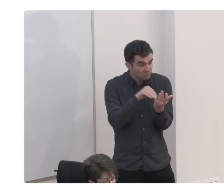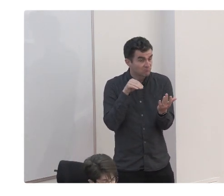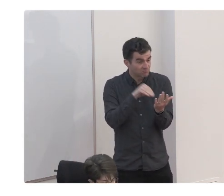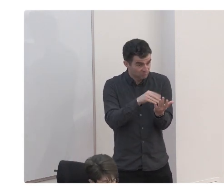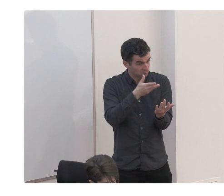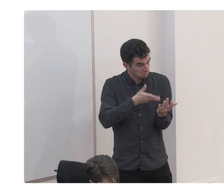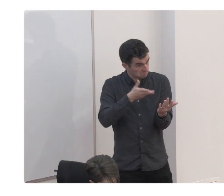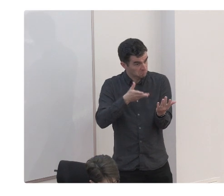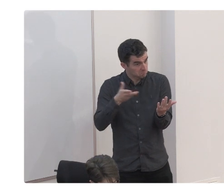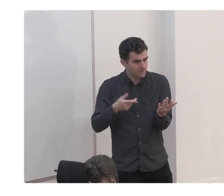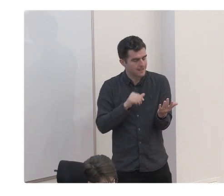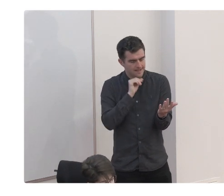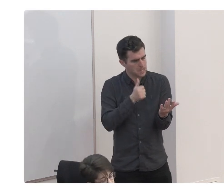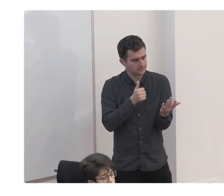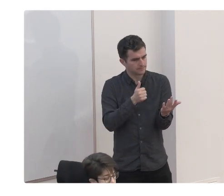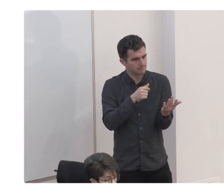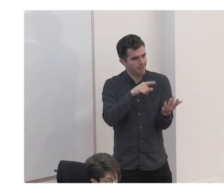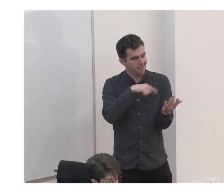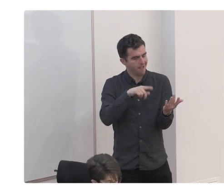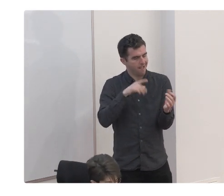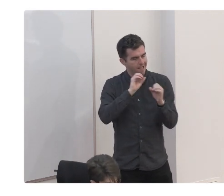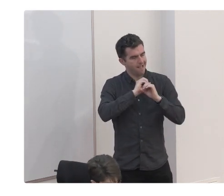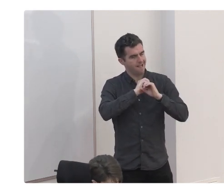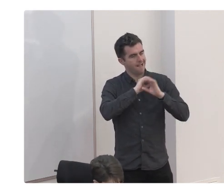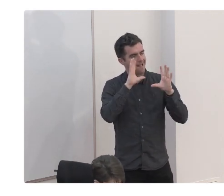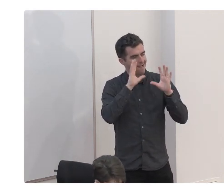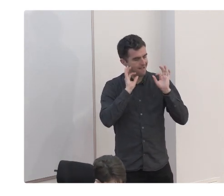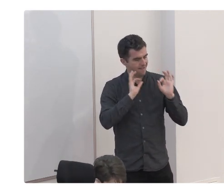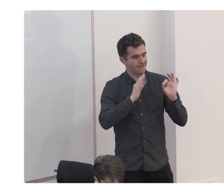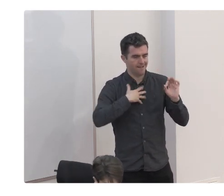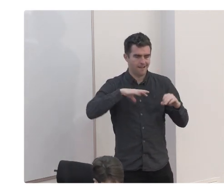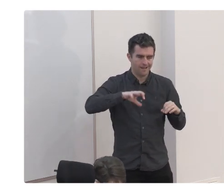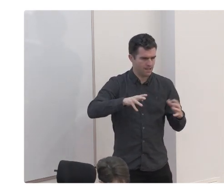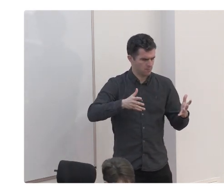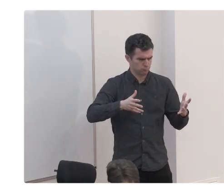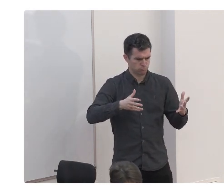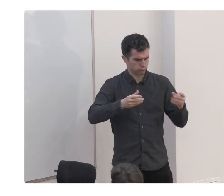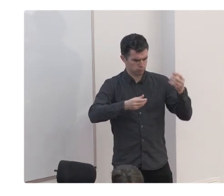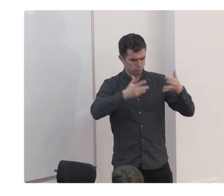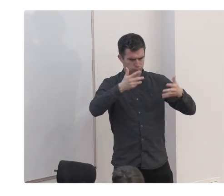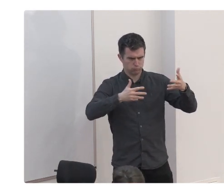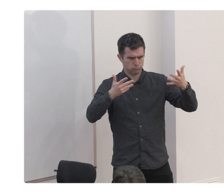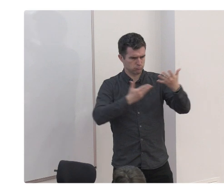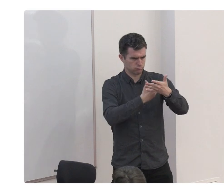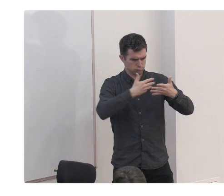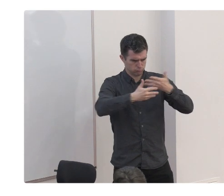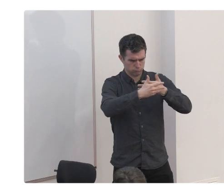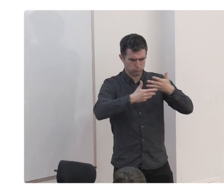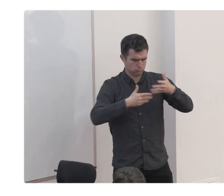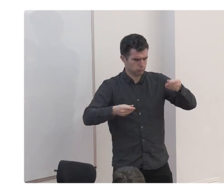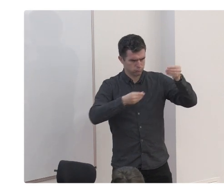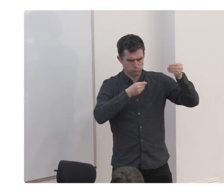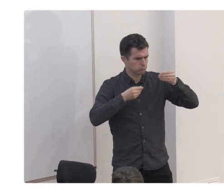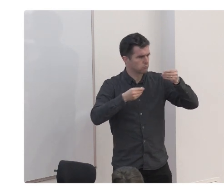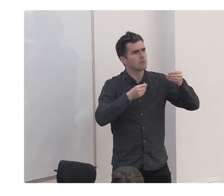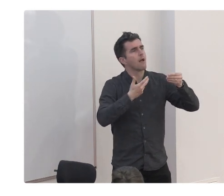something from inside the country, but still we can't say that we can do our monitoring as good as